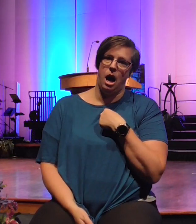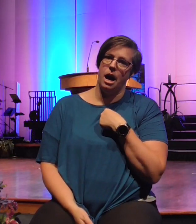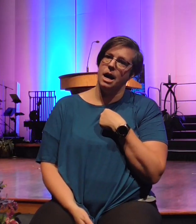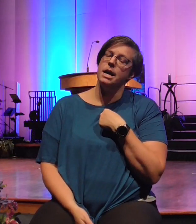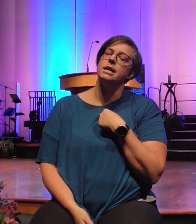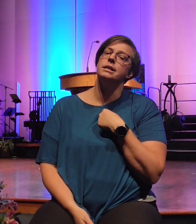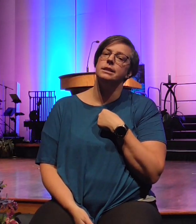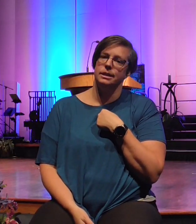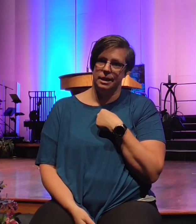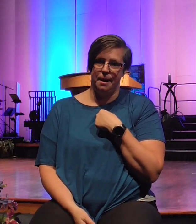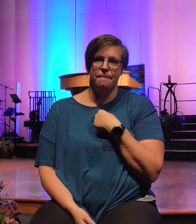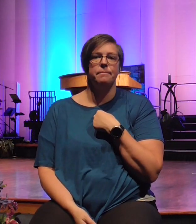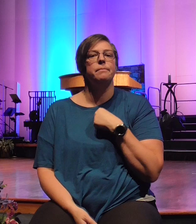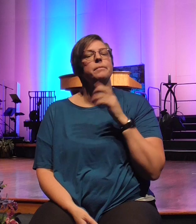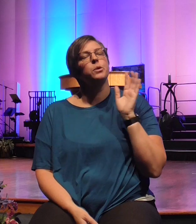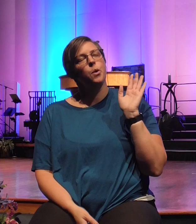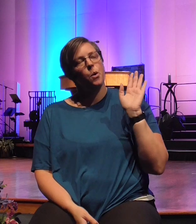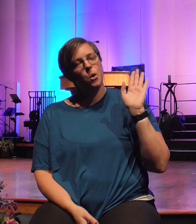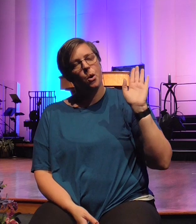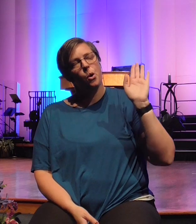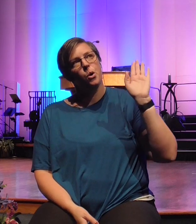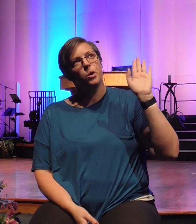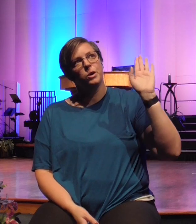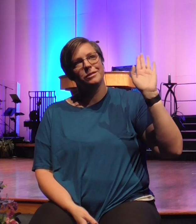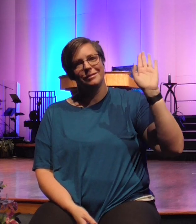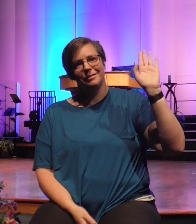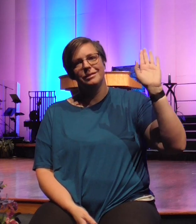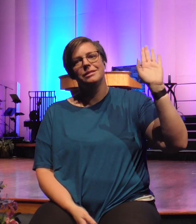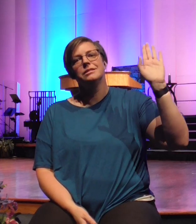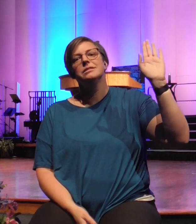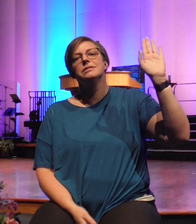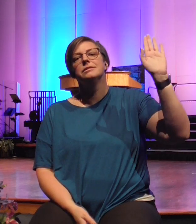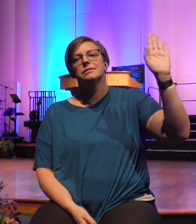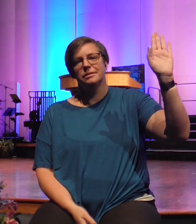I am your